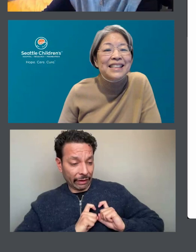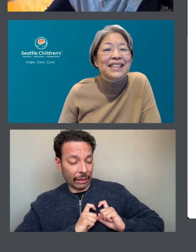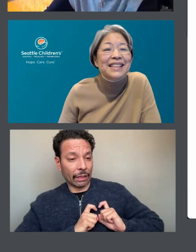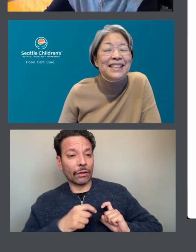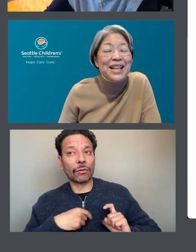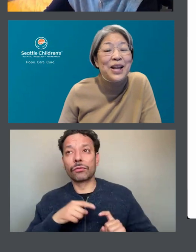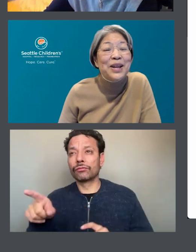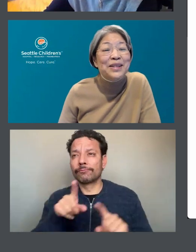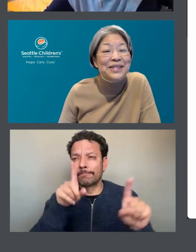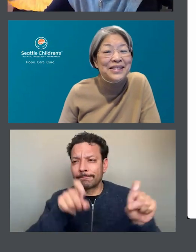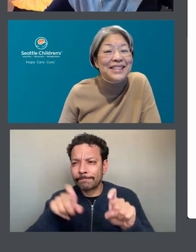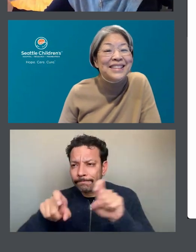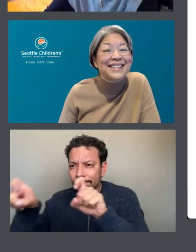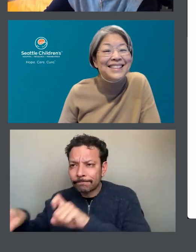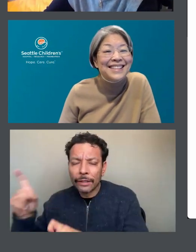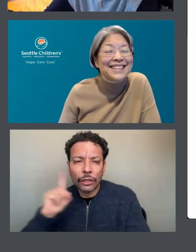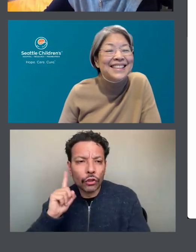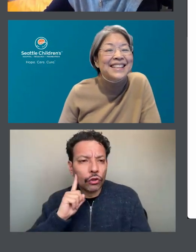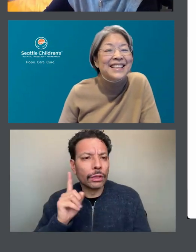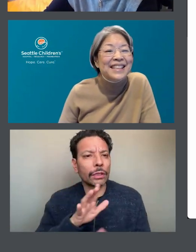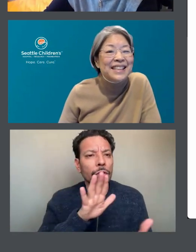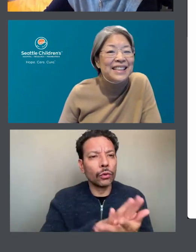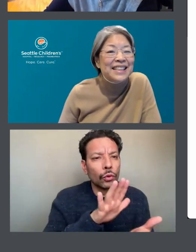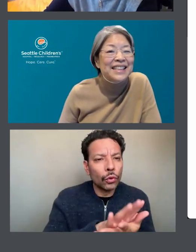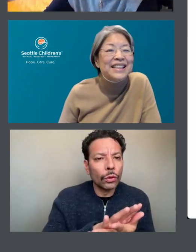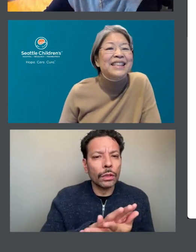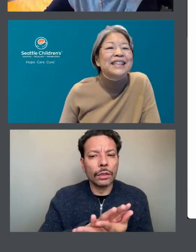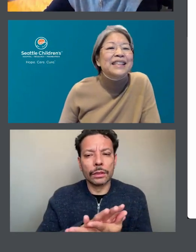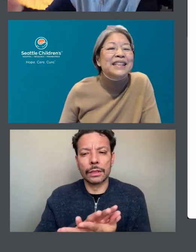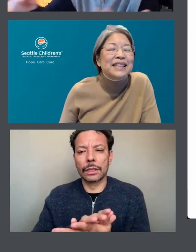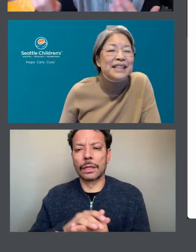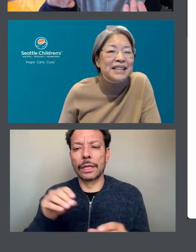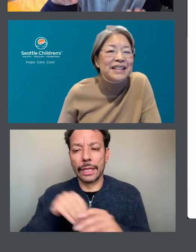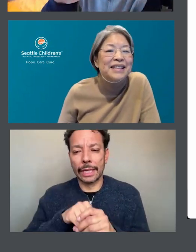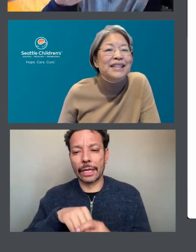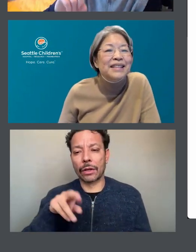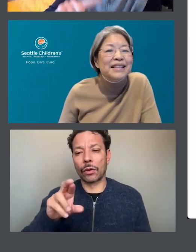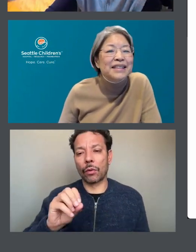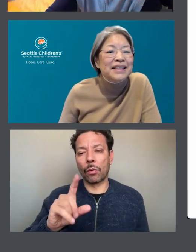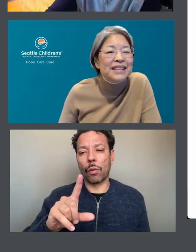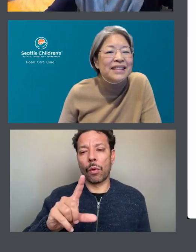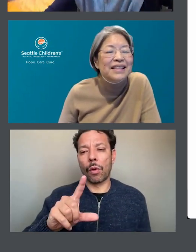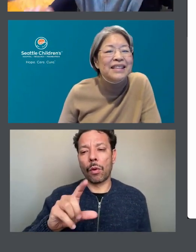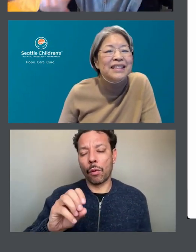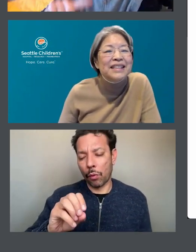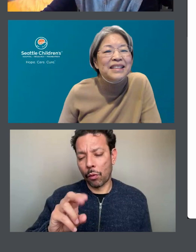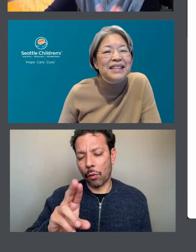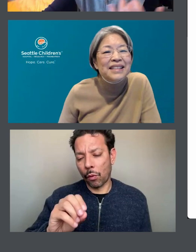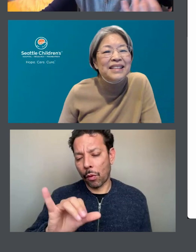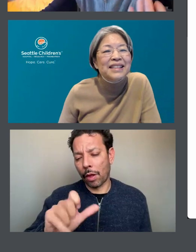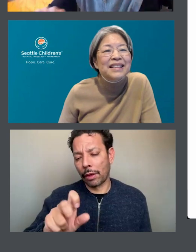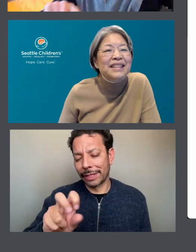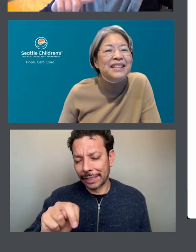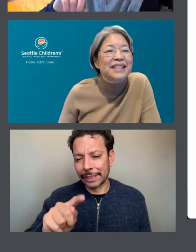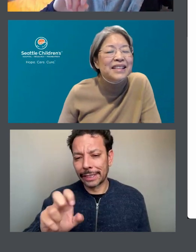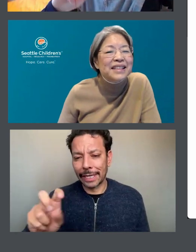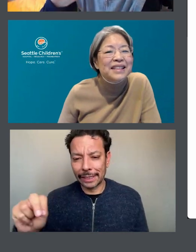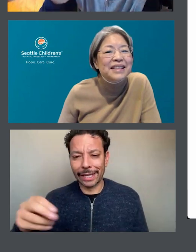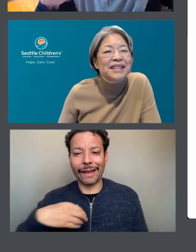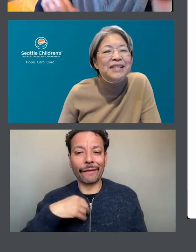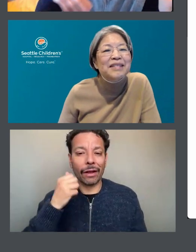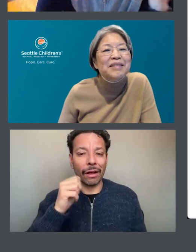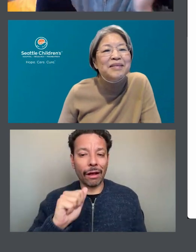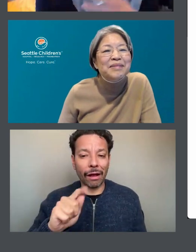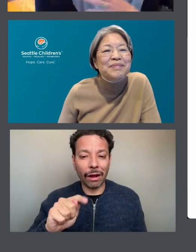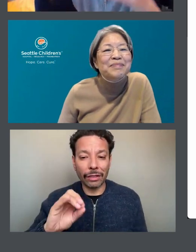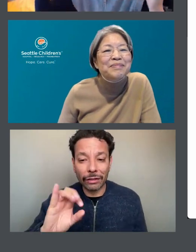screen hearing at schools in rural Tennessee. So we had an otologist, an audiologist, we had,